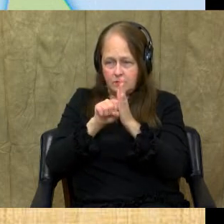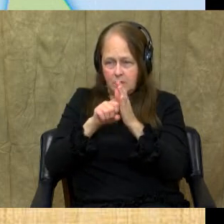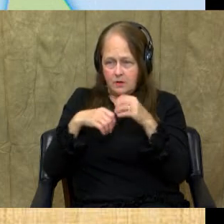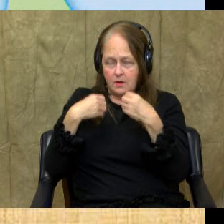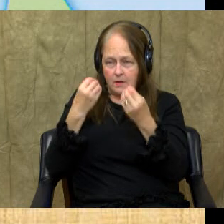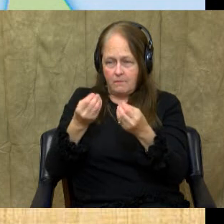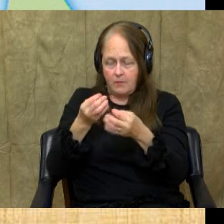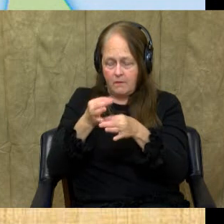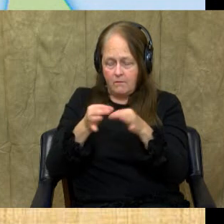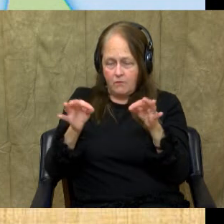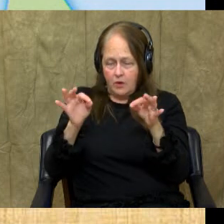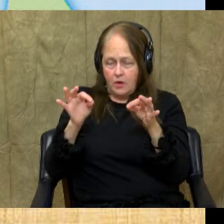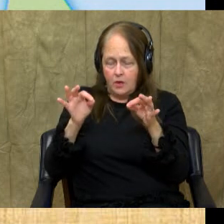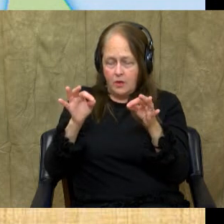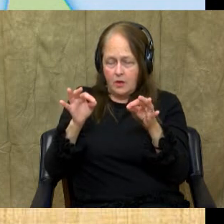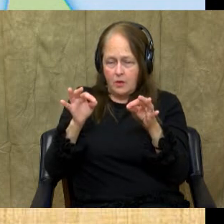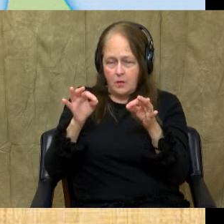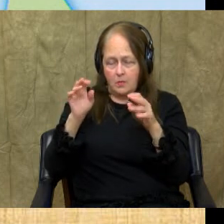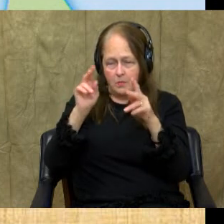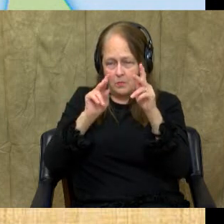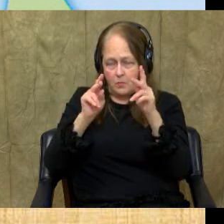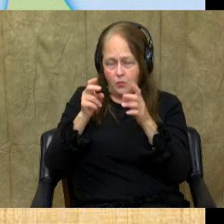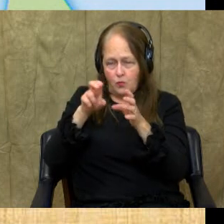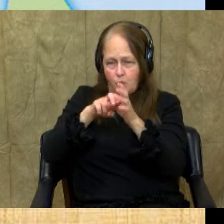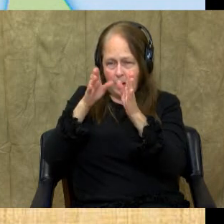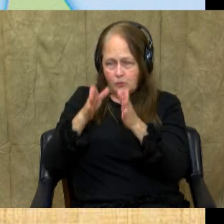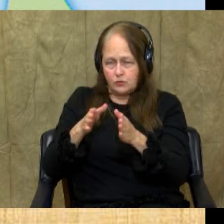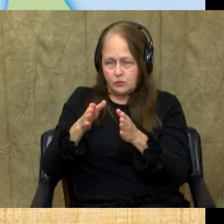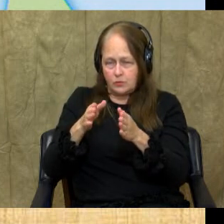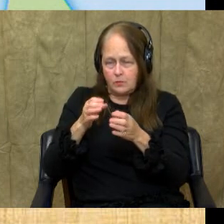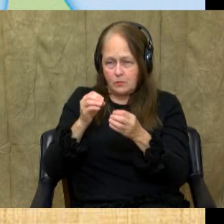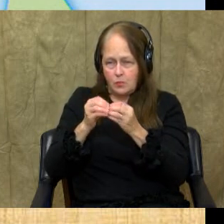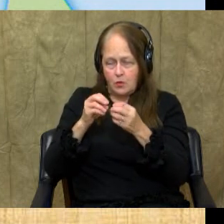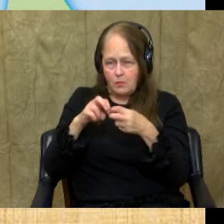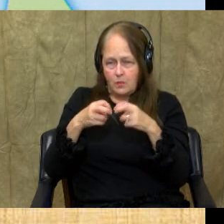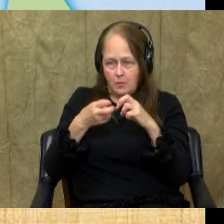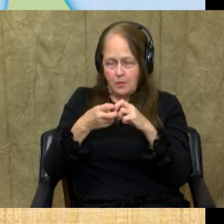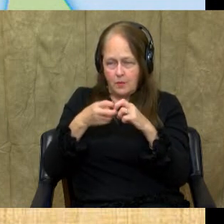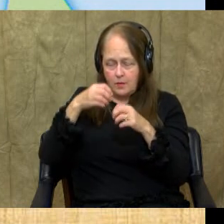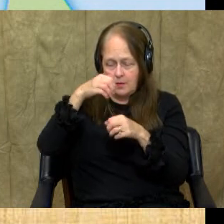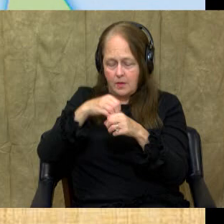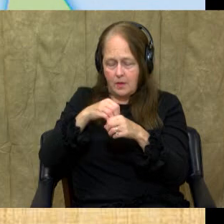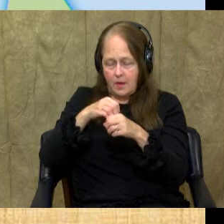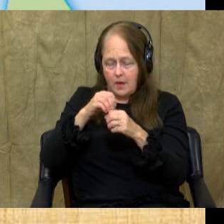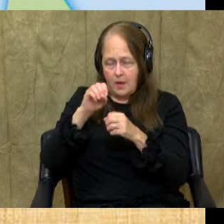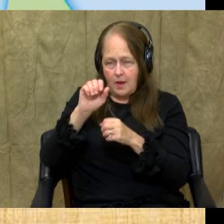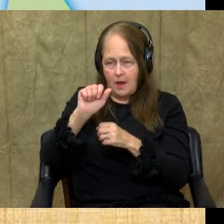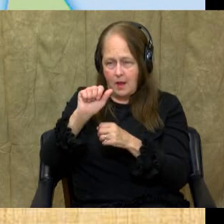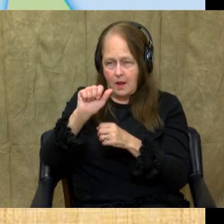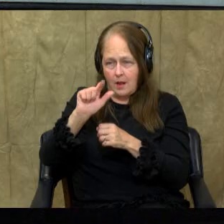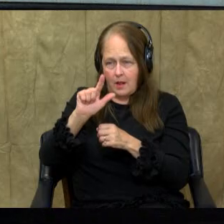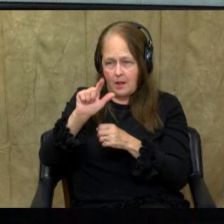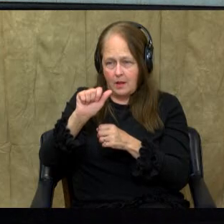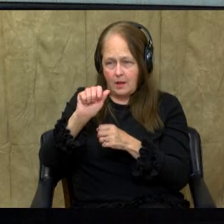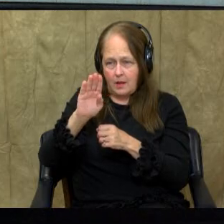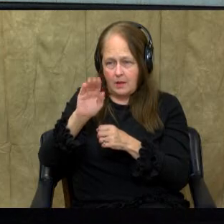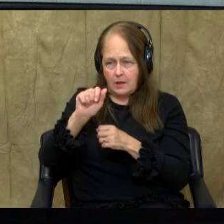still continues. Now, at this particular time, bus stations like Greyhound